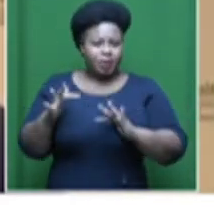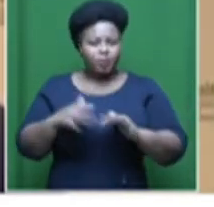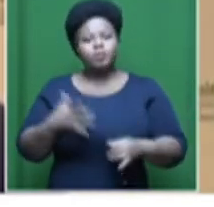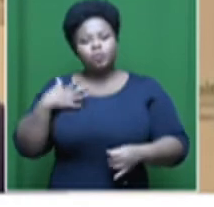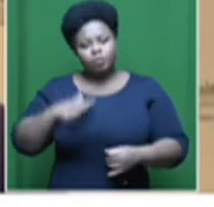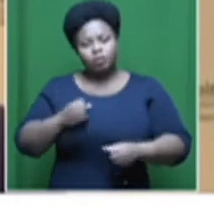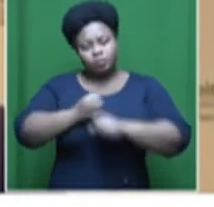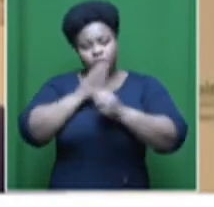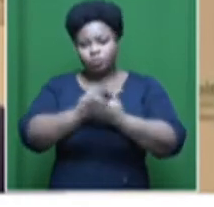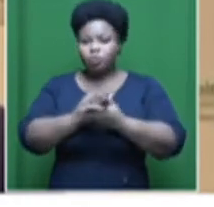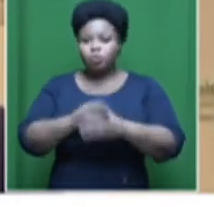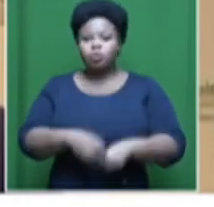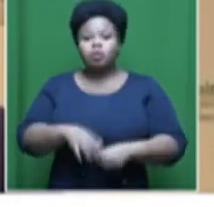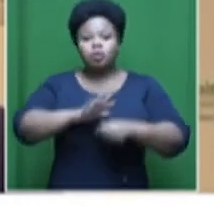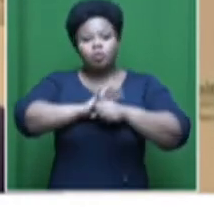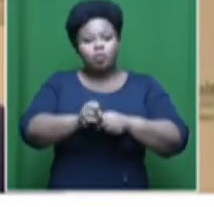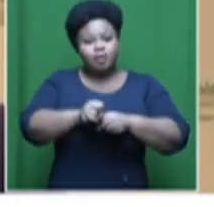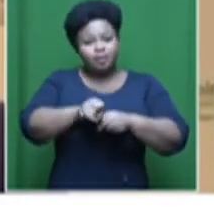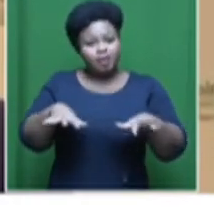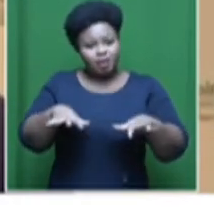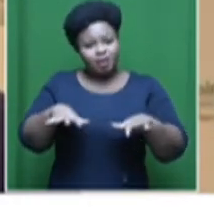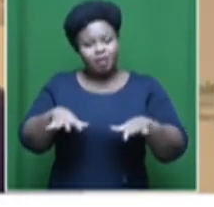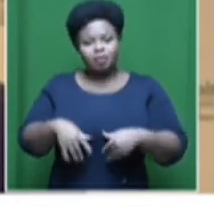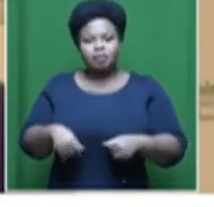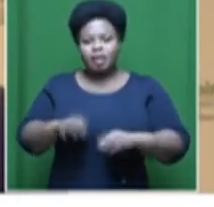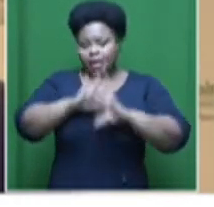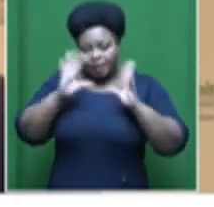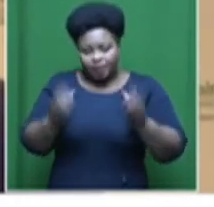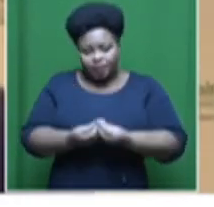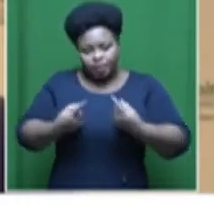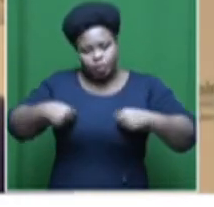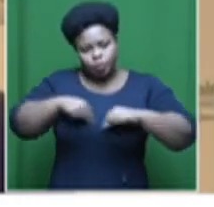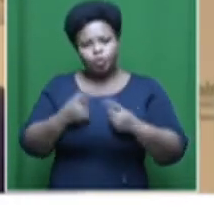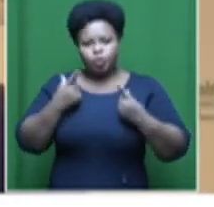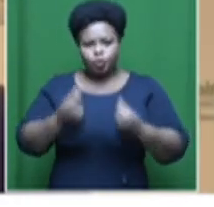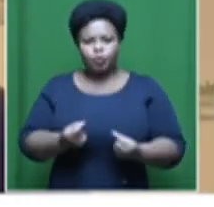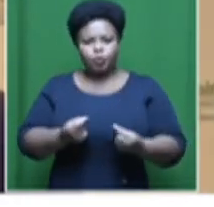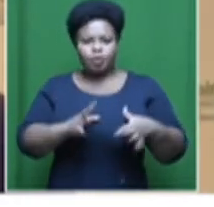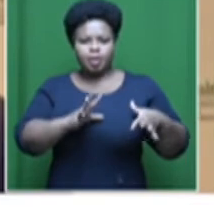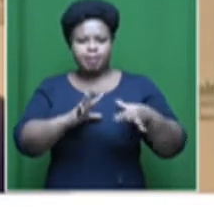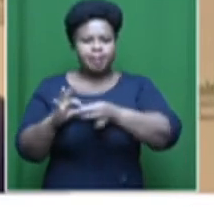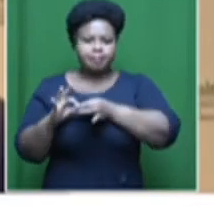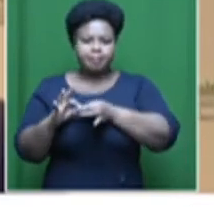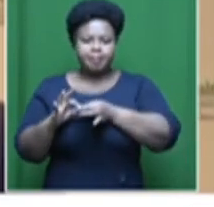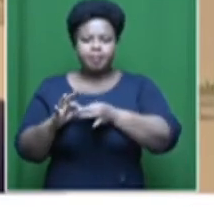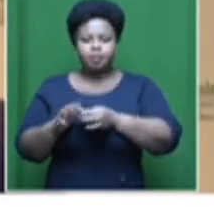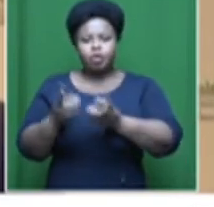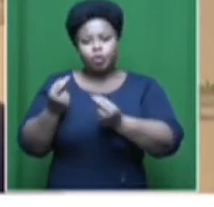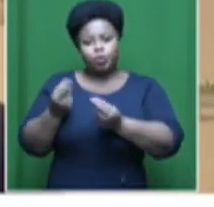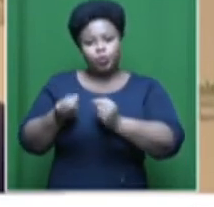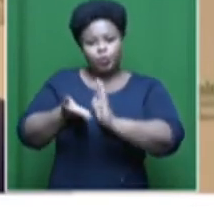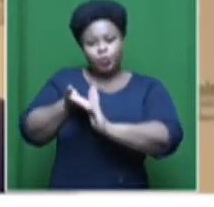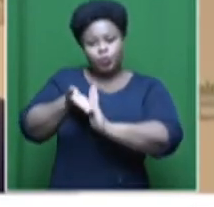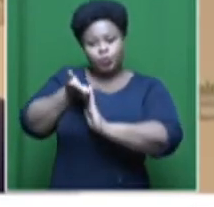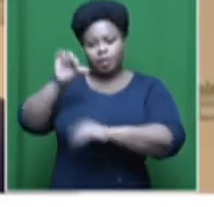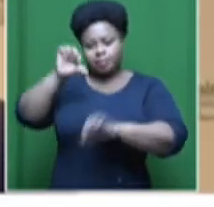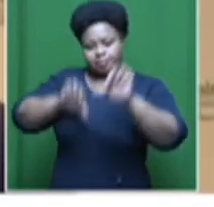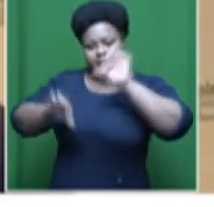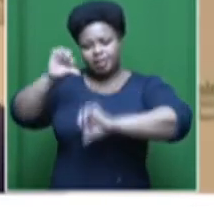sure that our COVID-19 actions are all linked to the latest available scientific